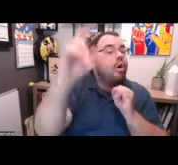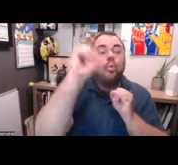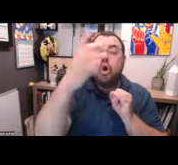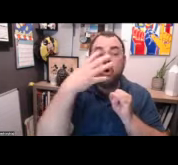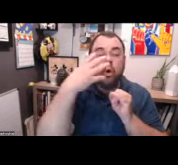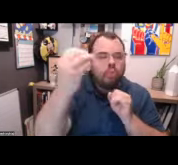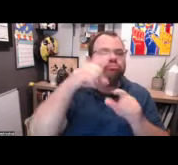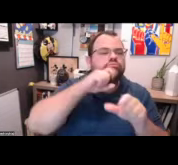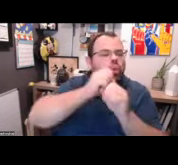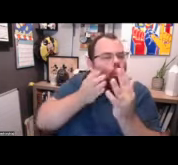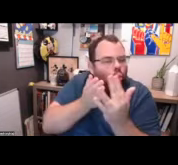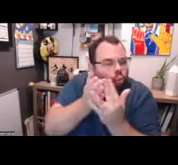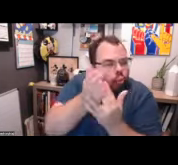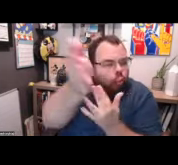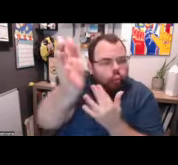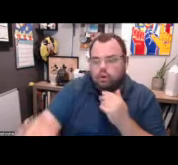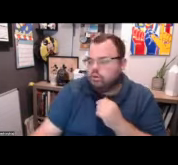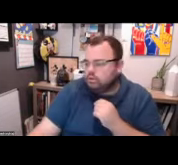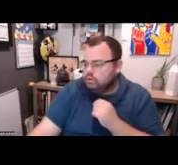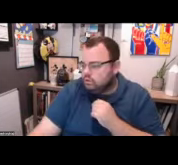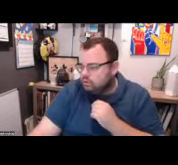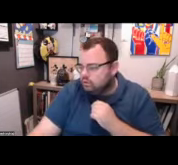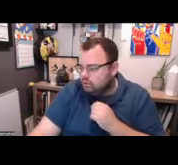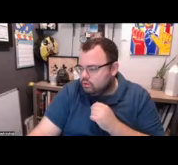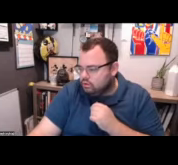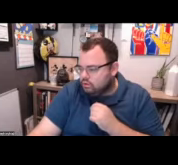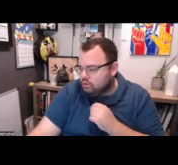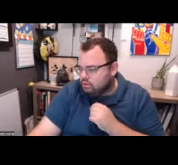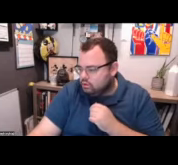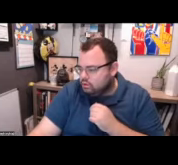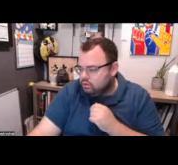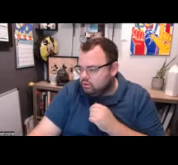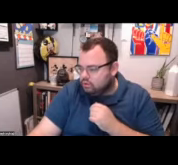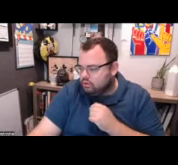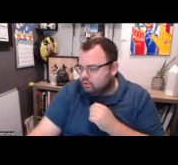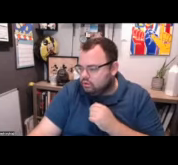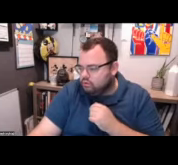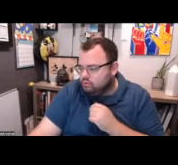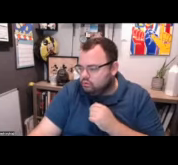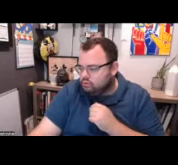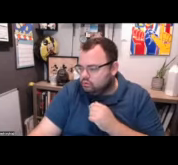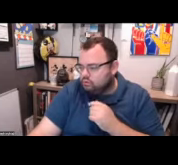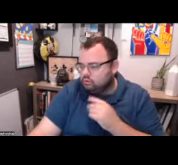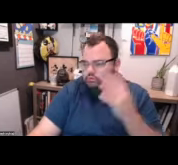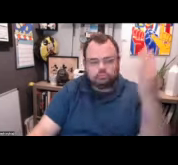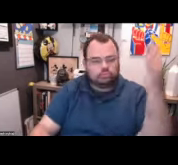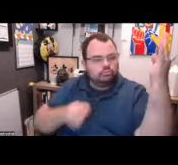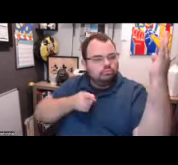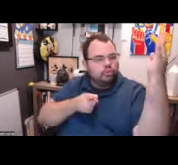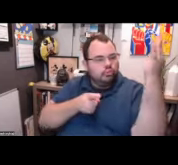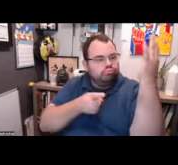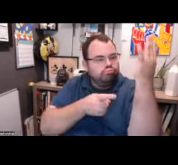The hairs. So it goes through this portion